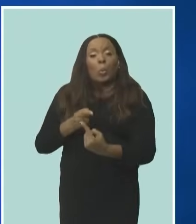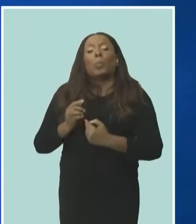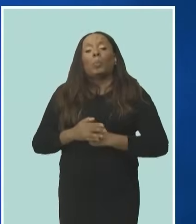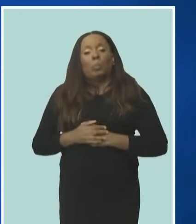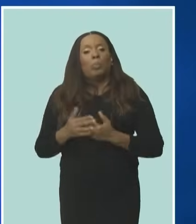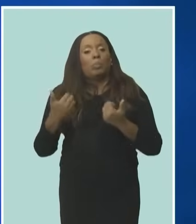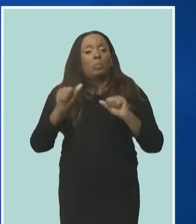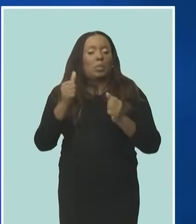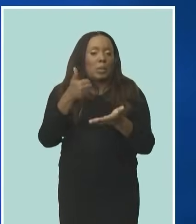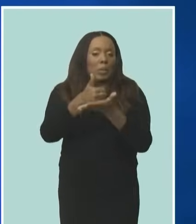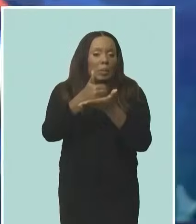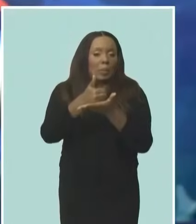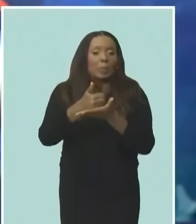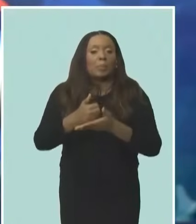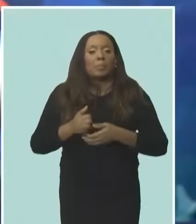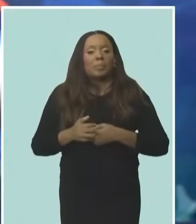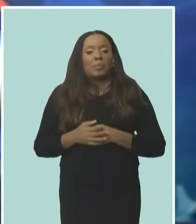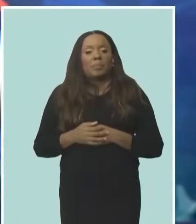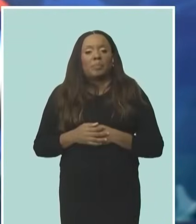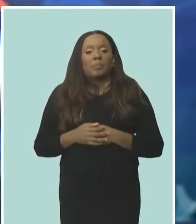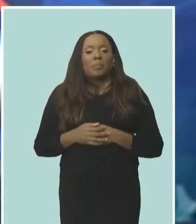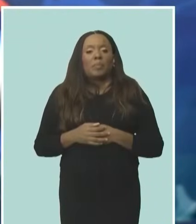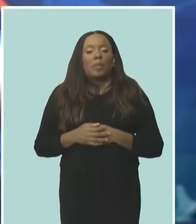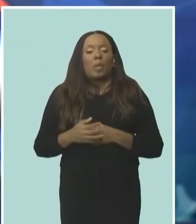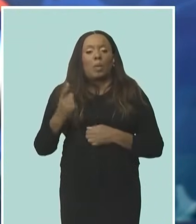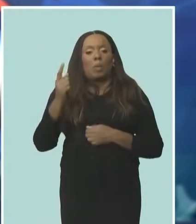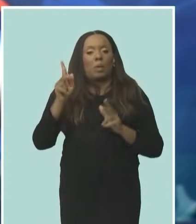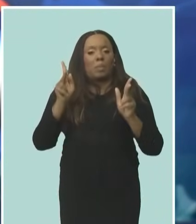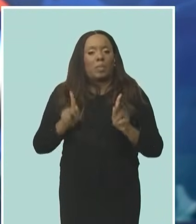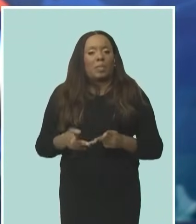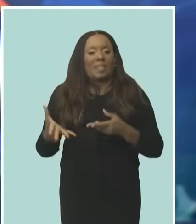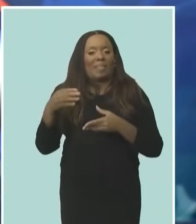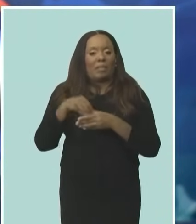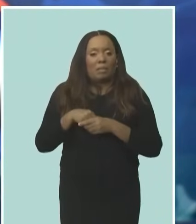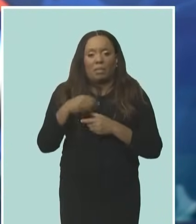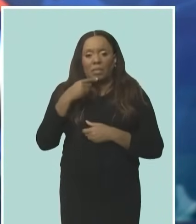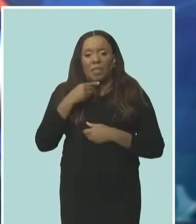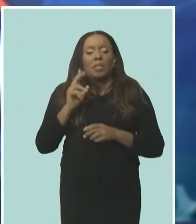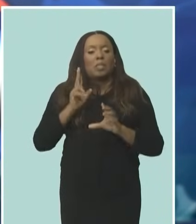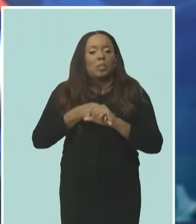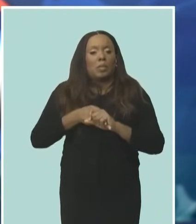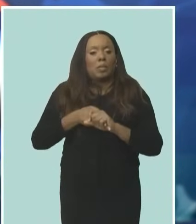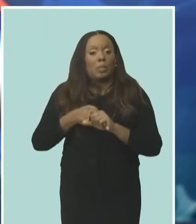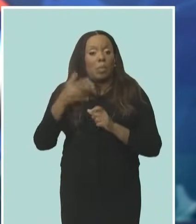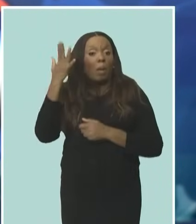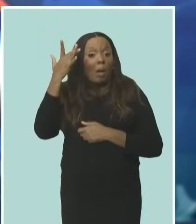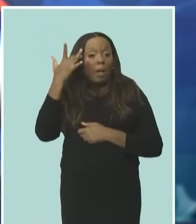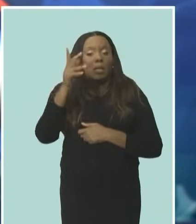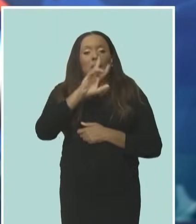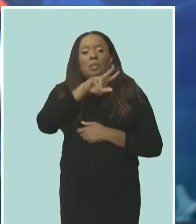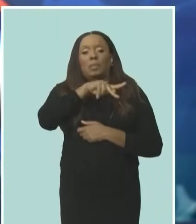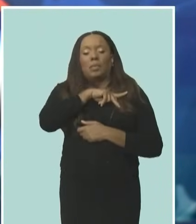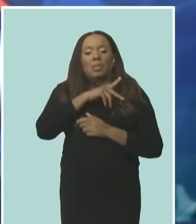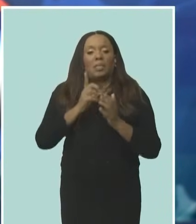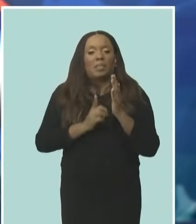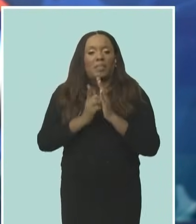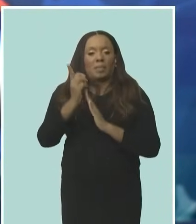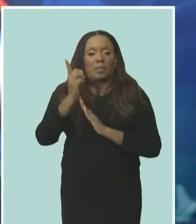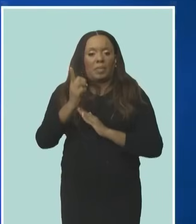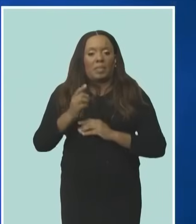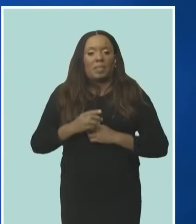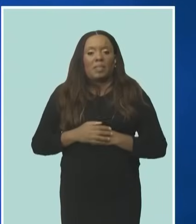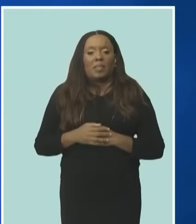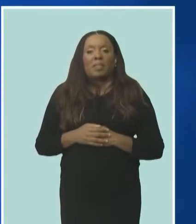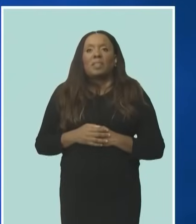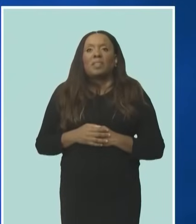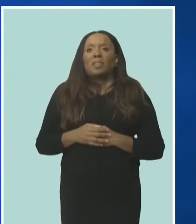try to assist them. Participant Ashara Squires says she joined the program for personal development. I